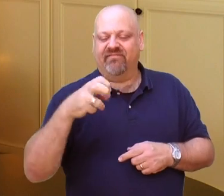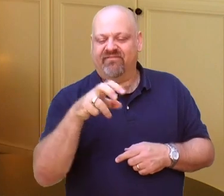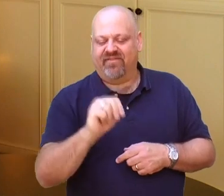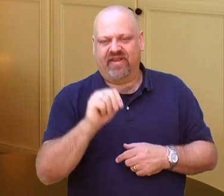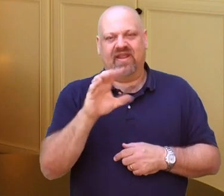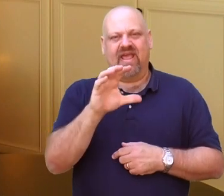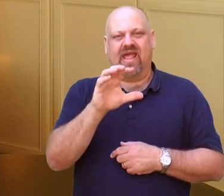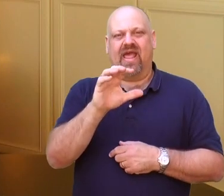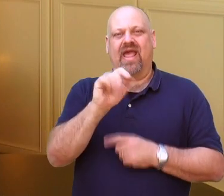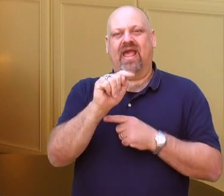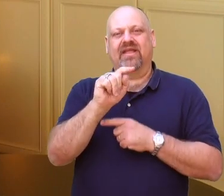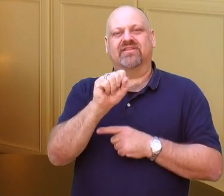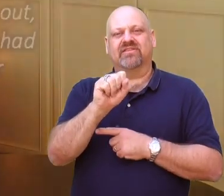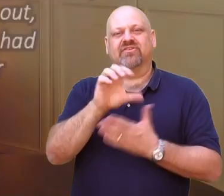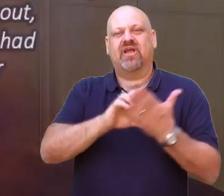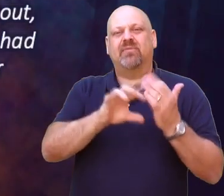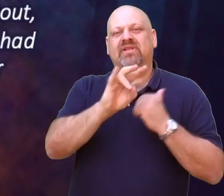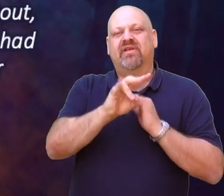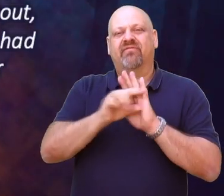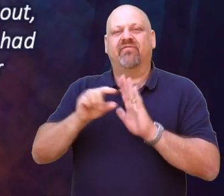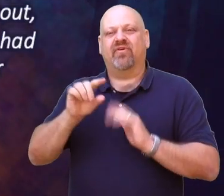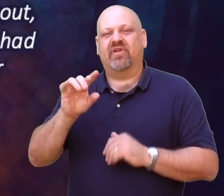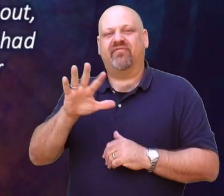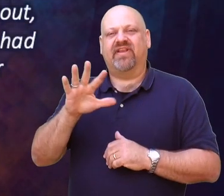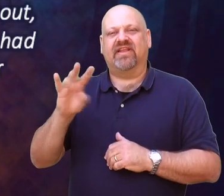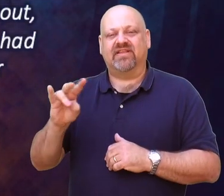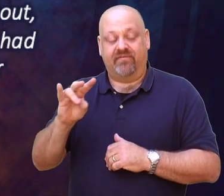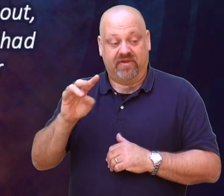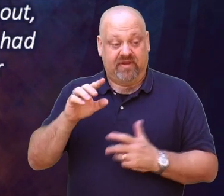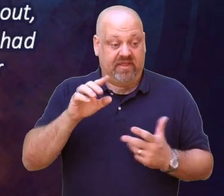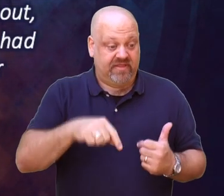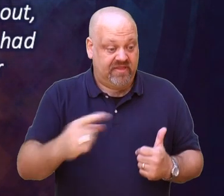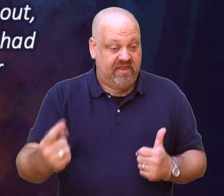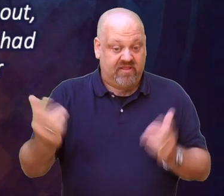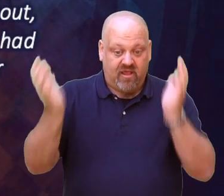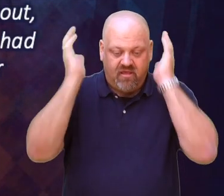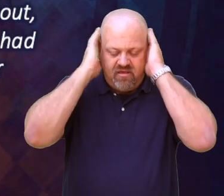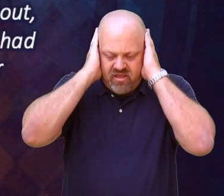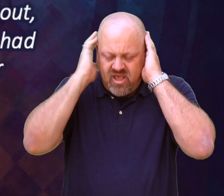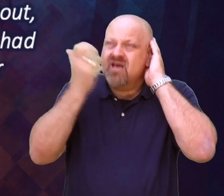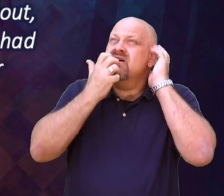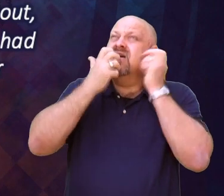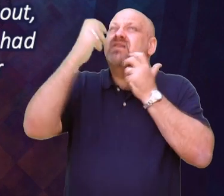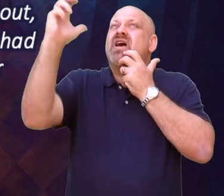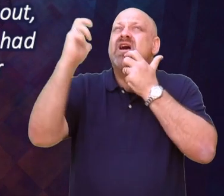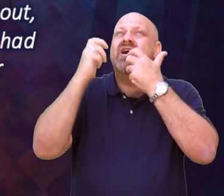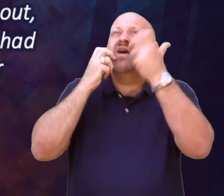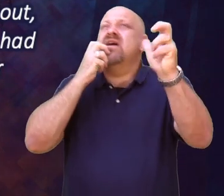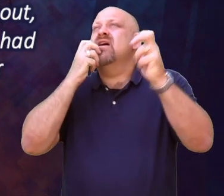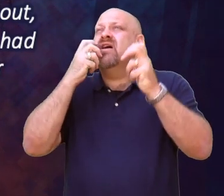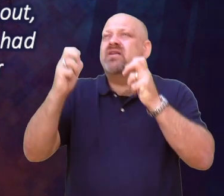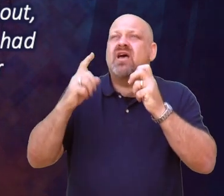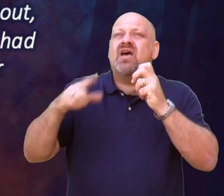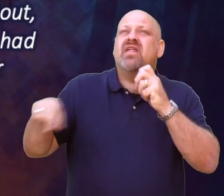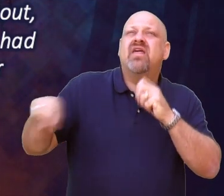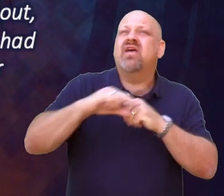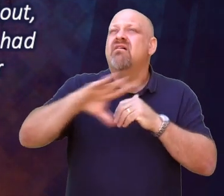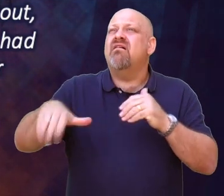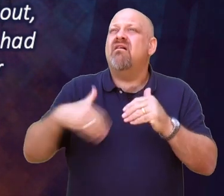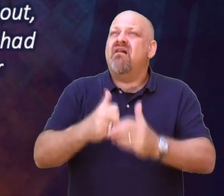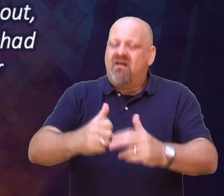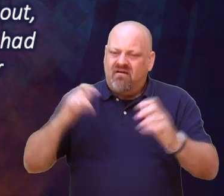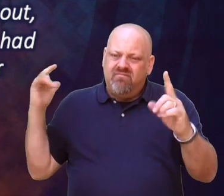verse 57. At this, they covered their ears and yelling at the top of their voices,